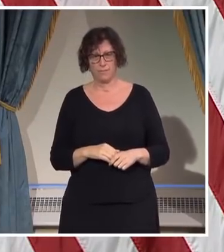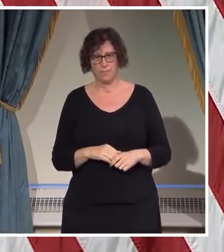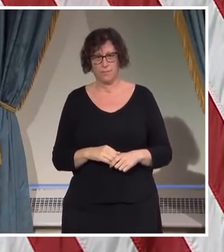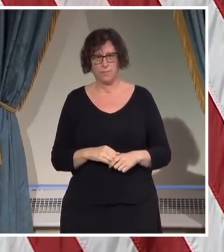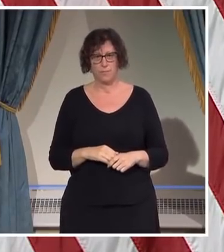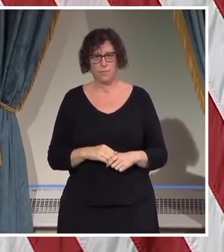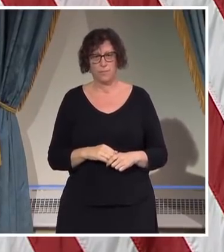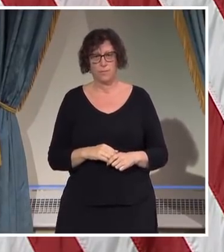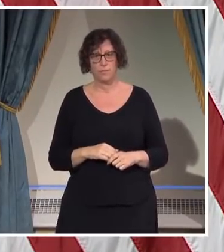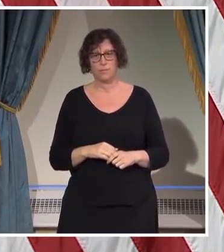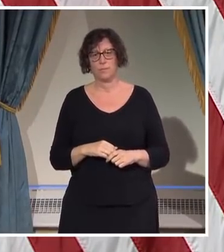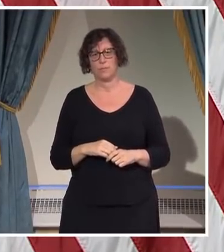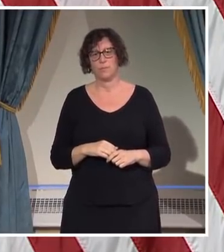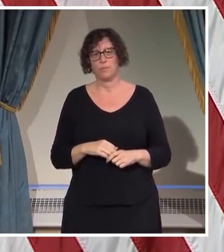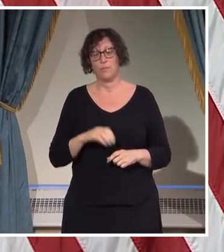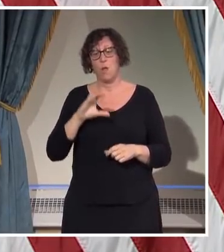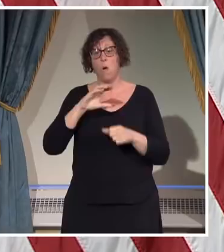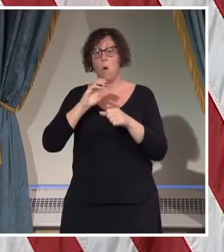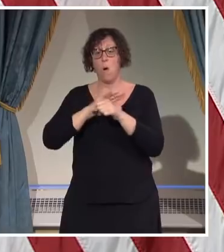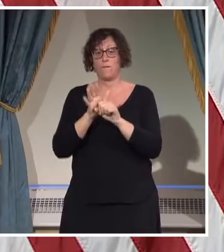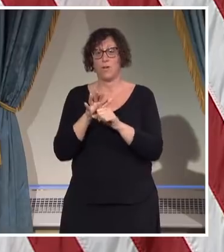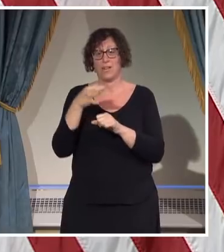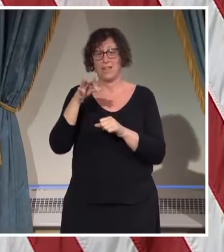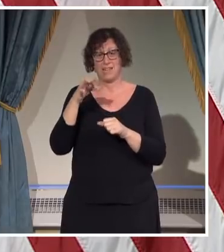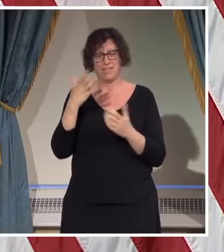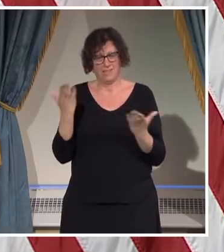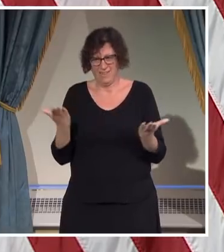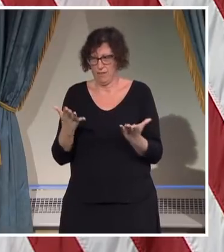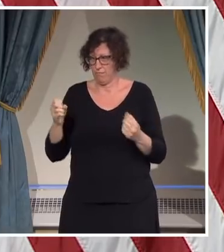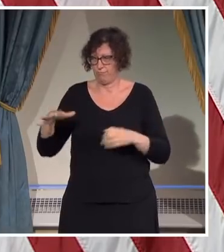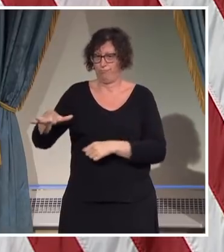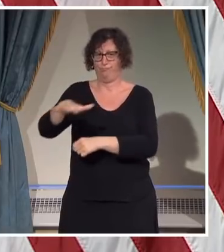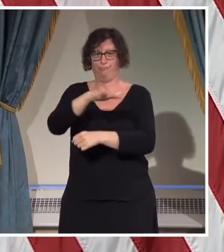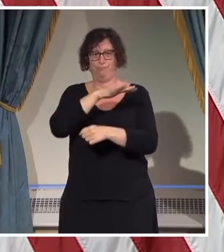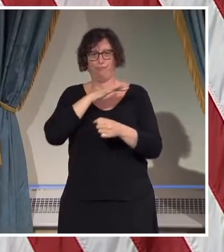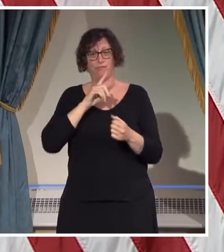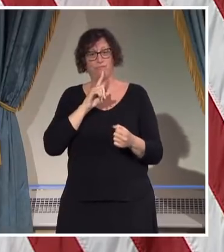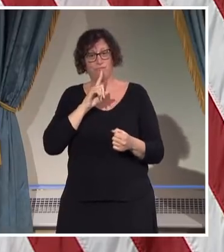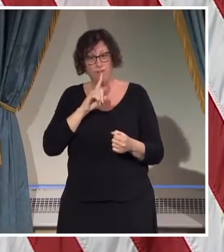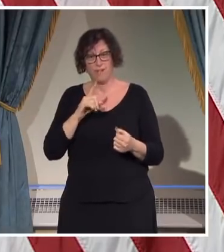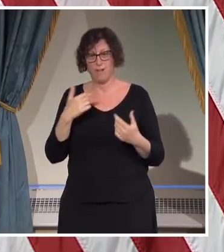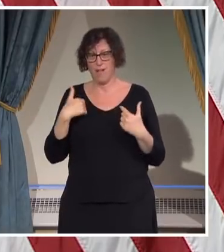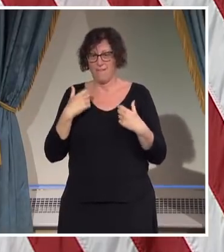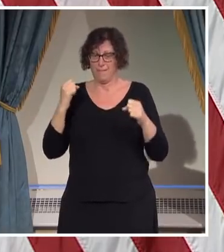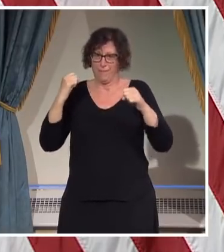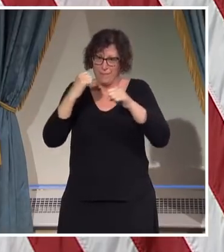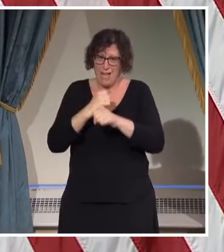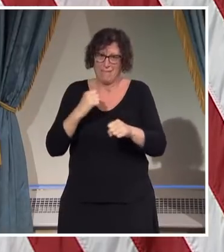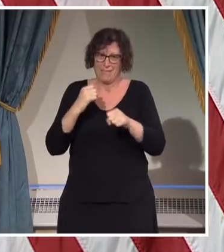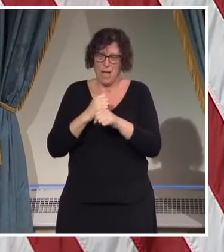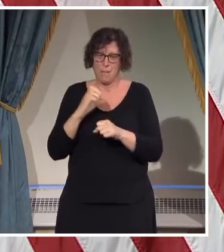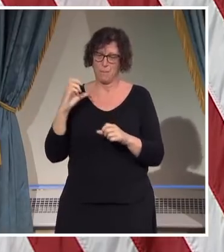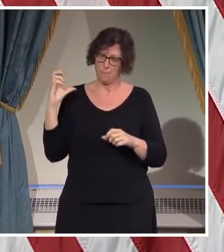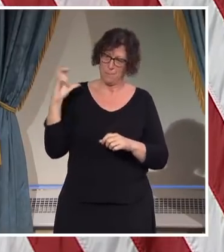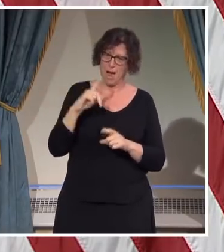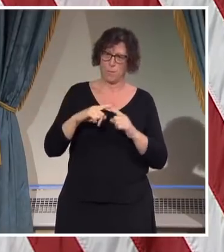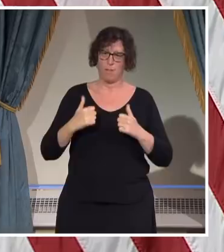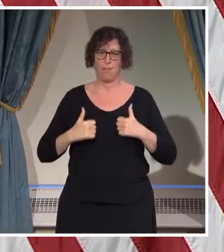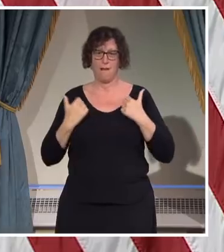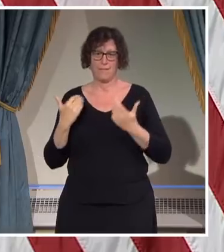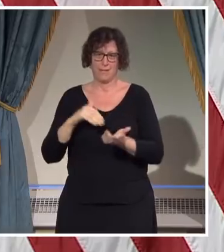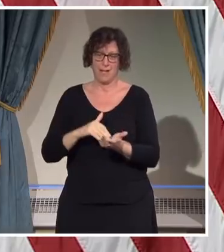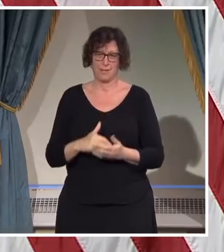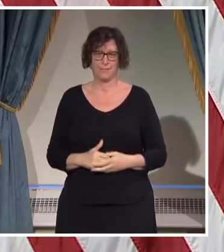here, it's our reality. Now let's fight back. Let's do everything we can to fight back. And we can't do it alone. We need help from Washington